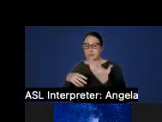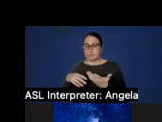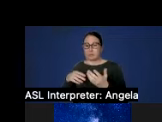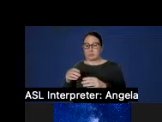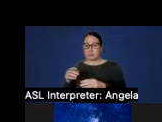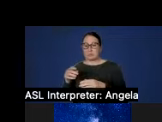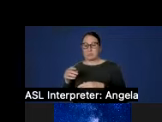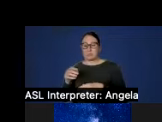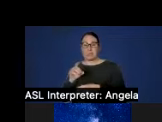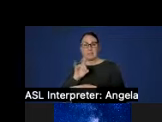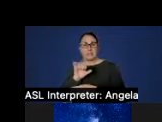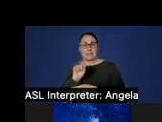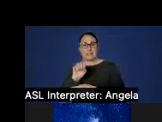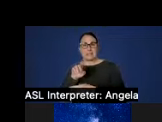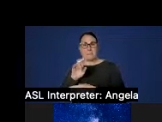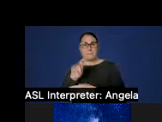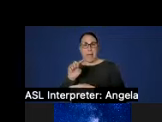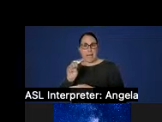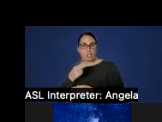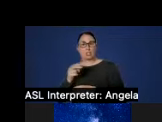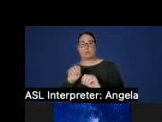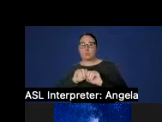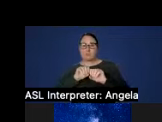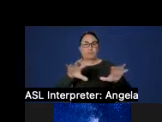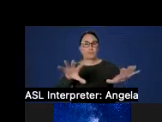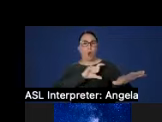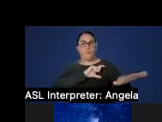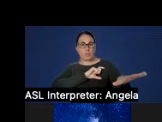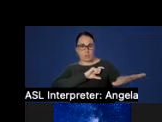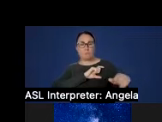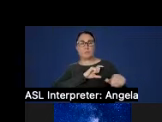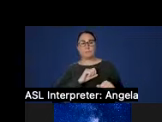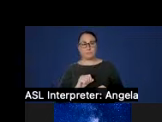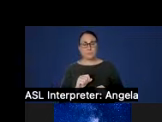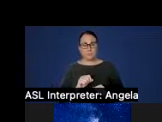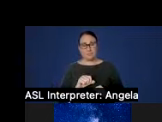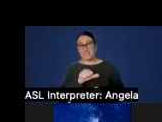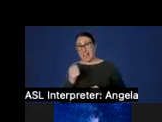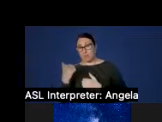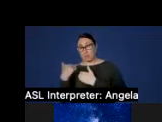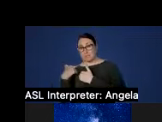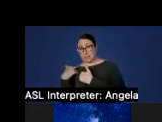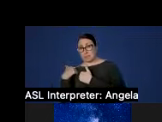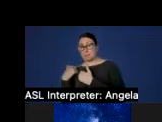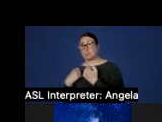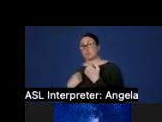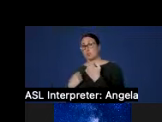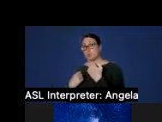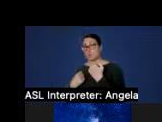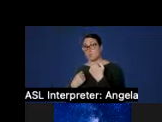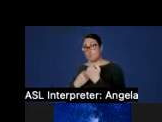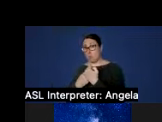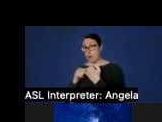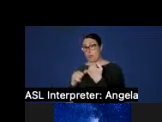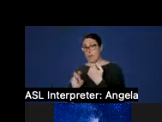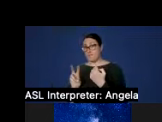dispatch contacts the officer. So their other responsibilities are to support that victim until the officer